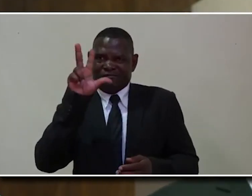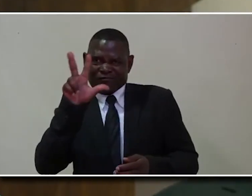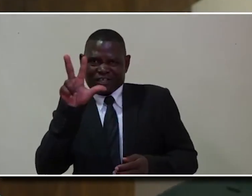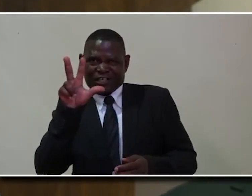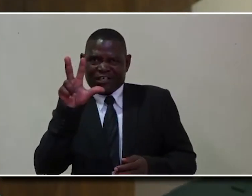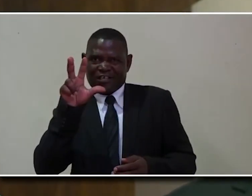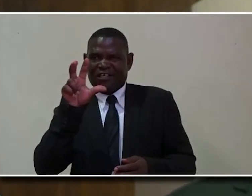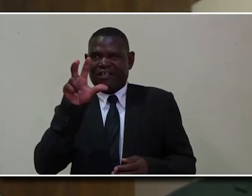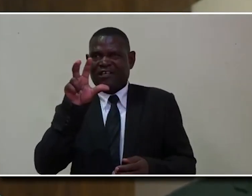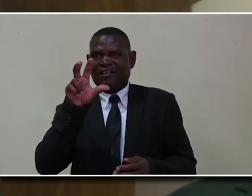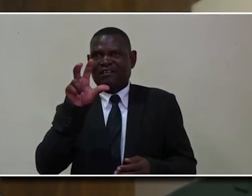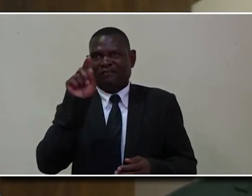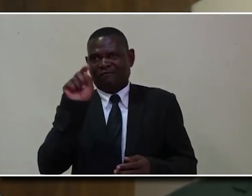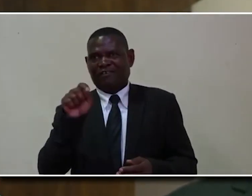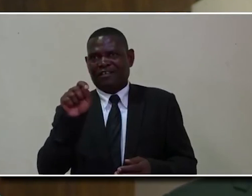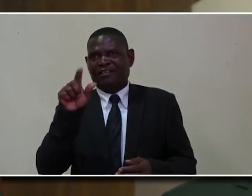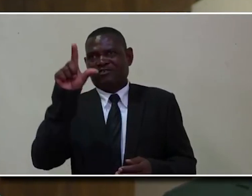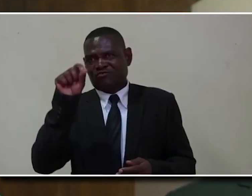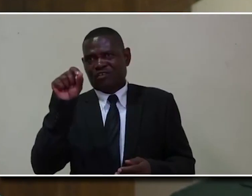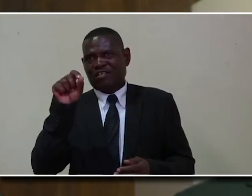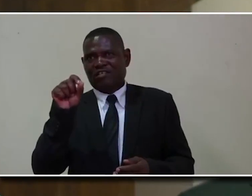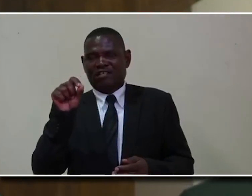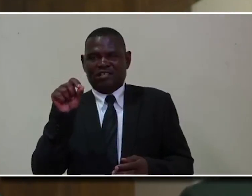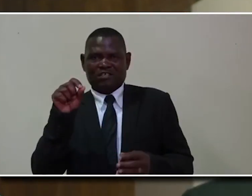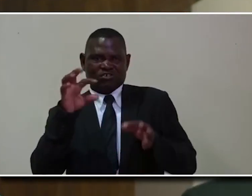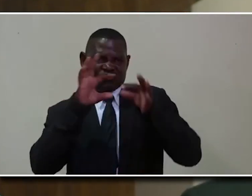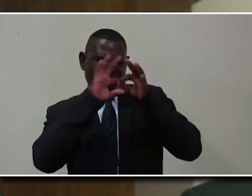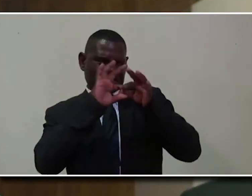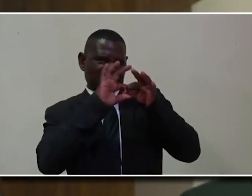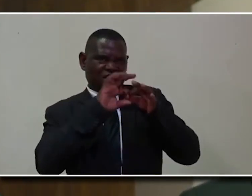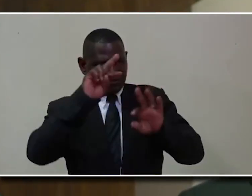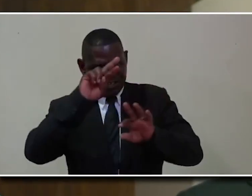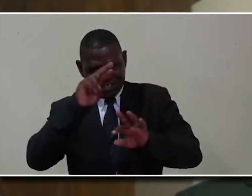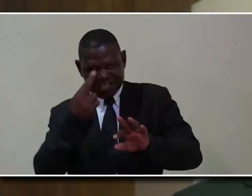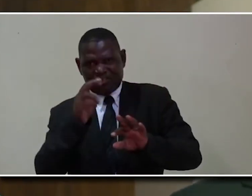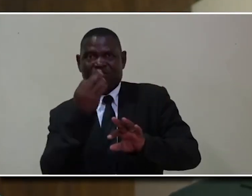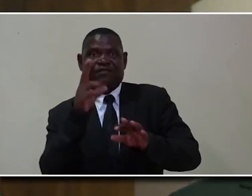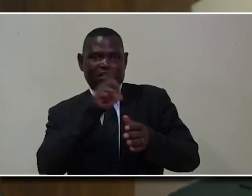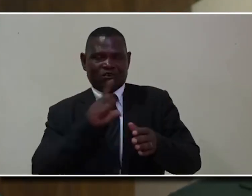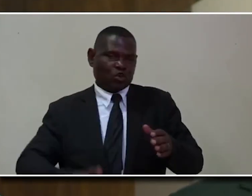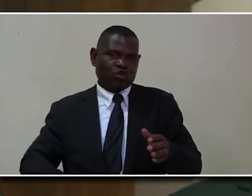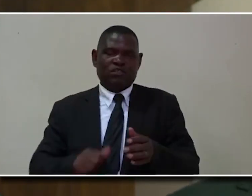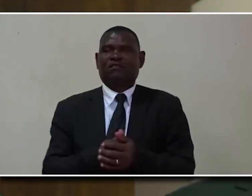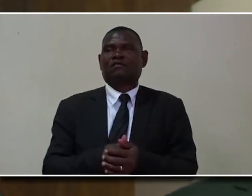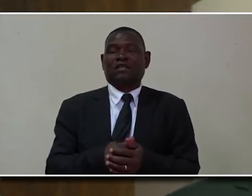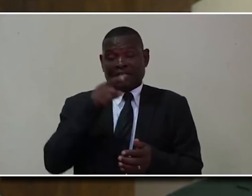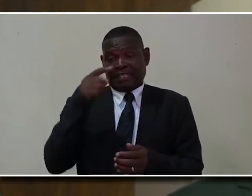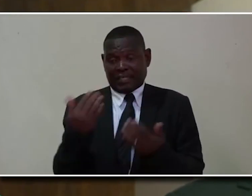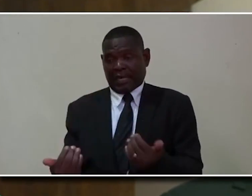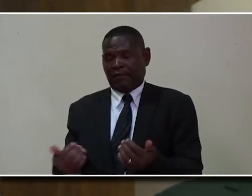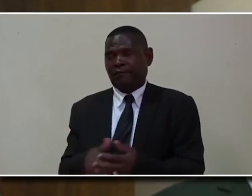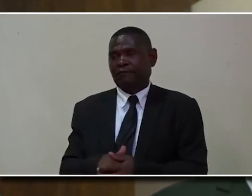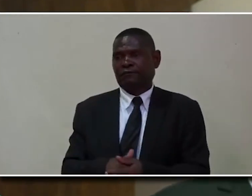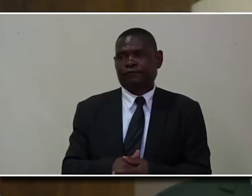is connecting to the return of the Lord. Izi zilumikizidwa kukubweranso kwa Mbuye. It is said here.